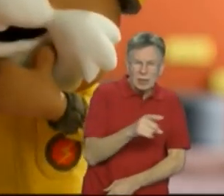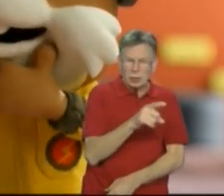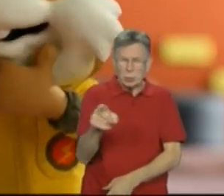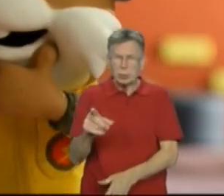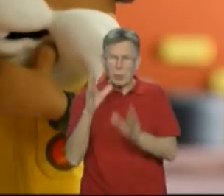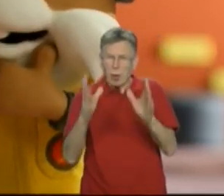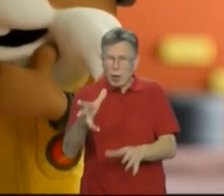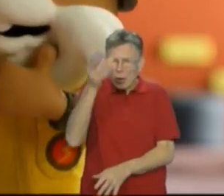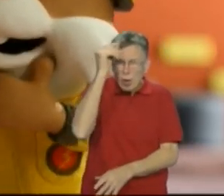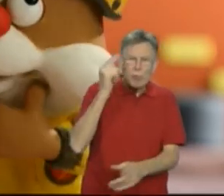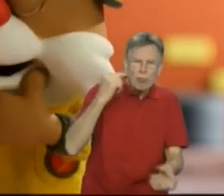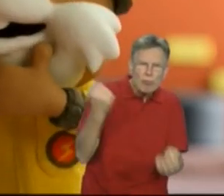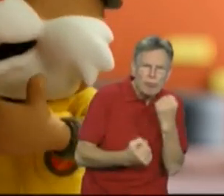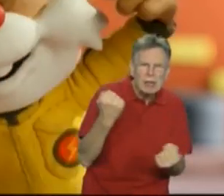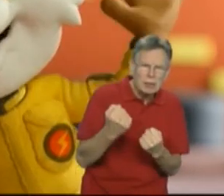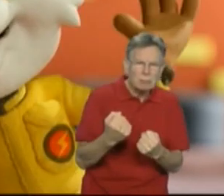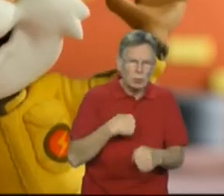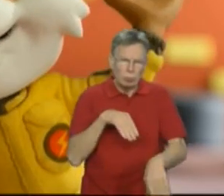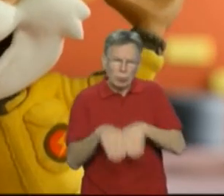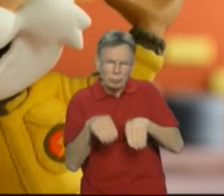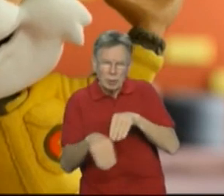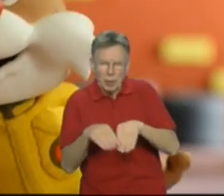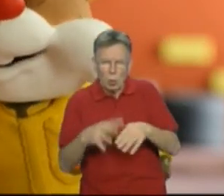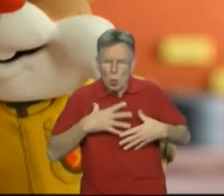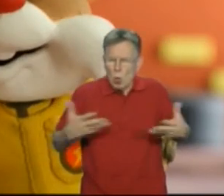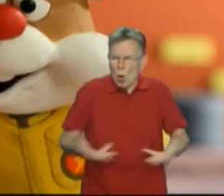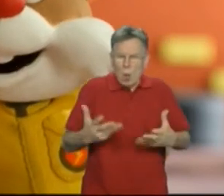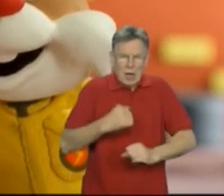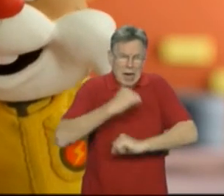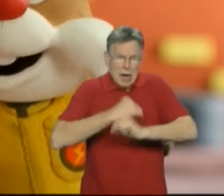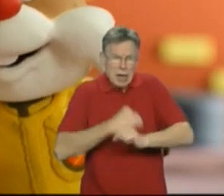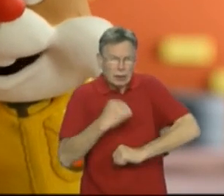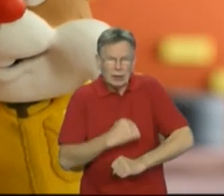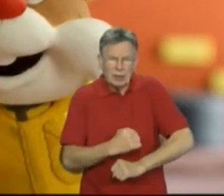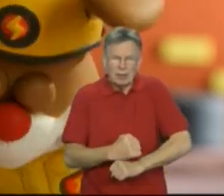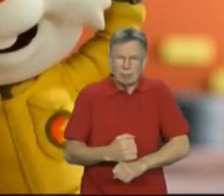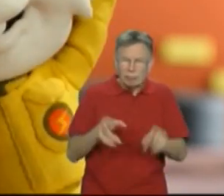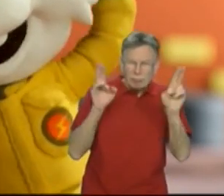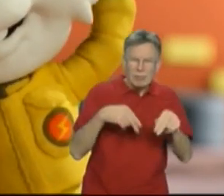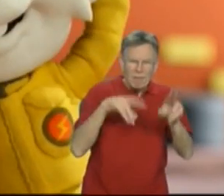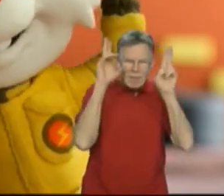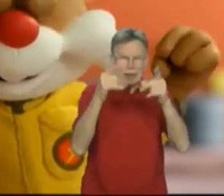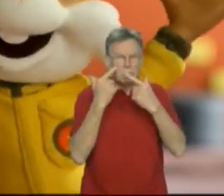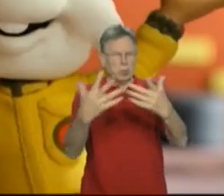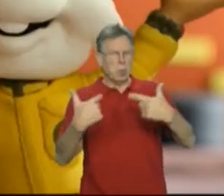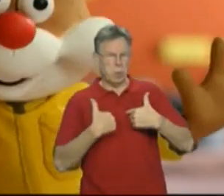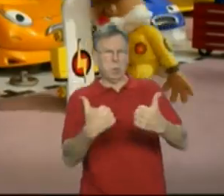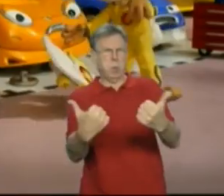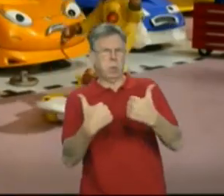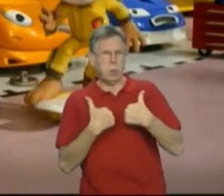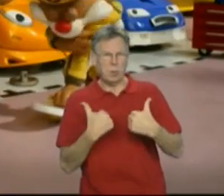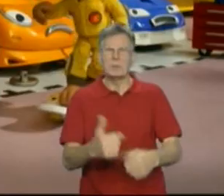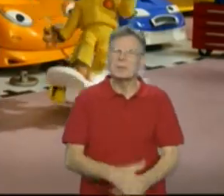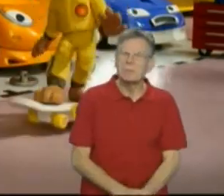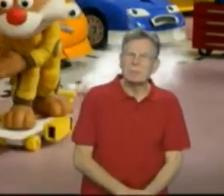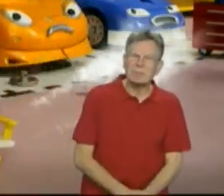If I was a learner racing car, I'd be out doing practice laps to warm up my engine. Flash!